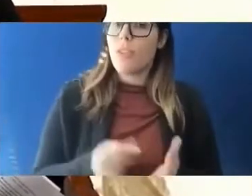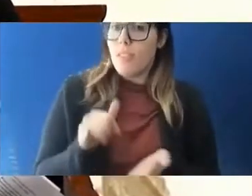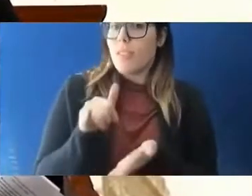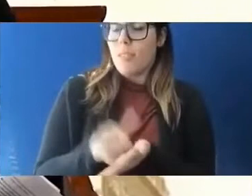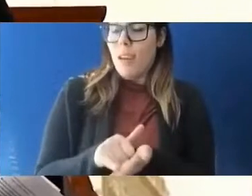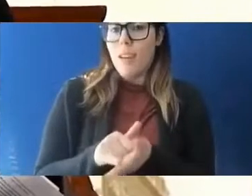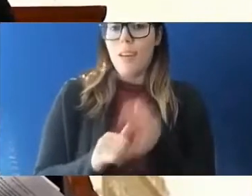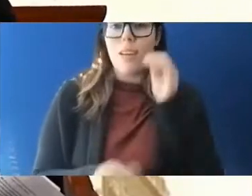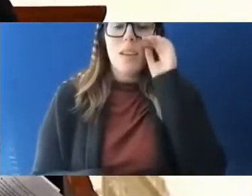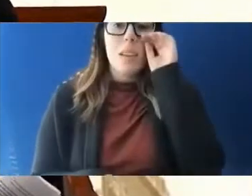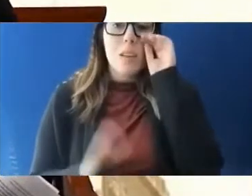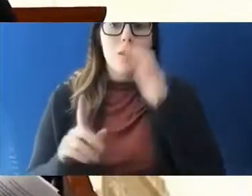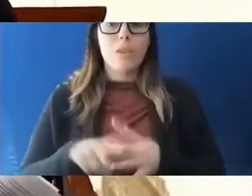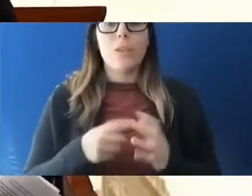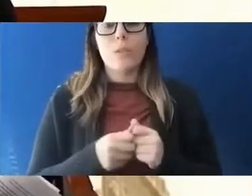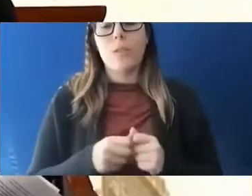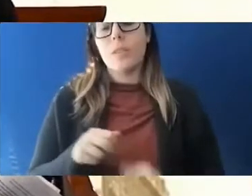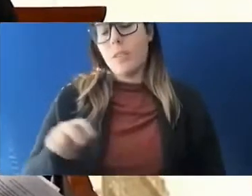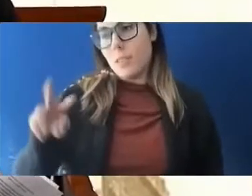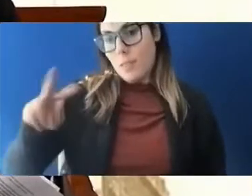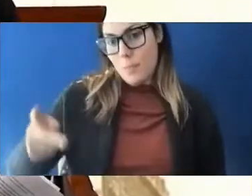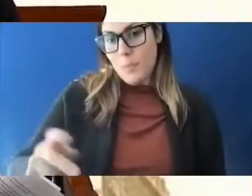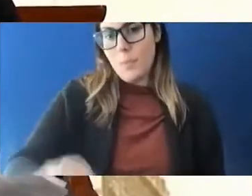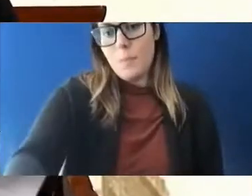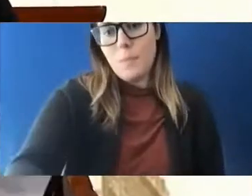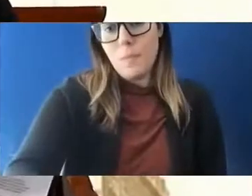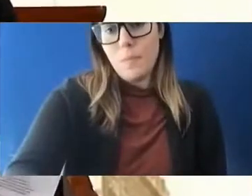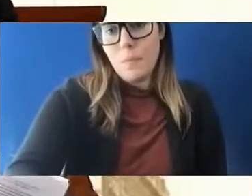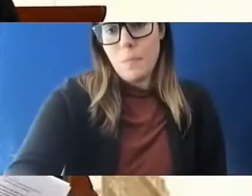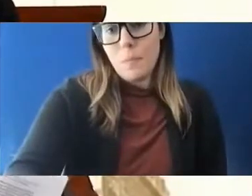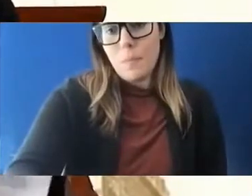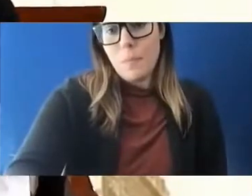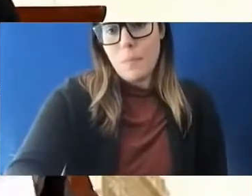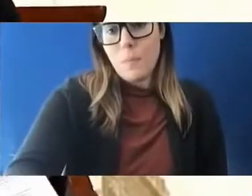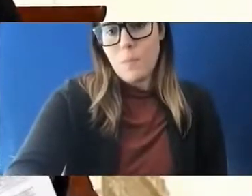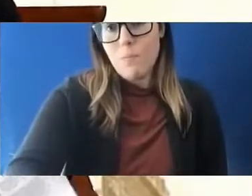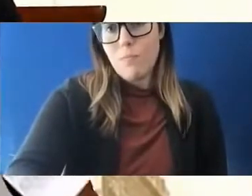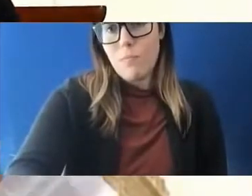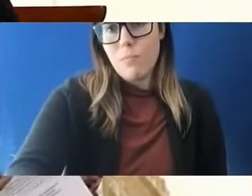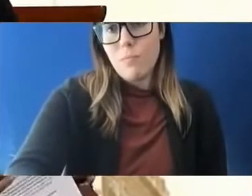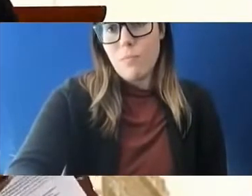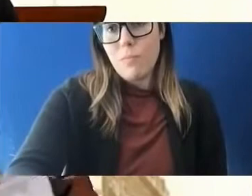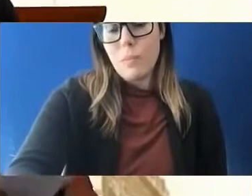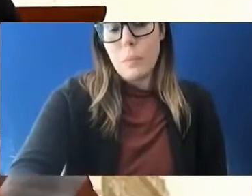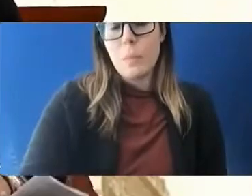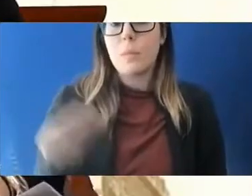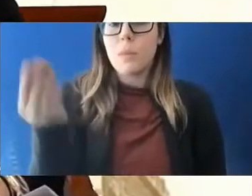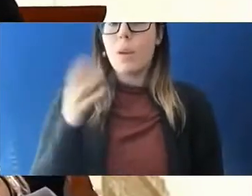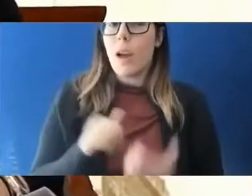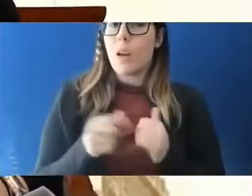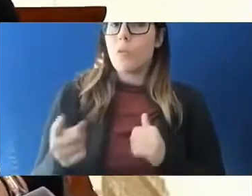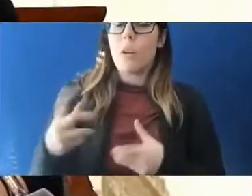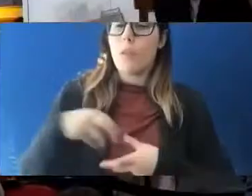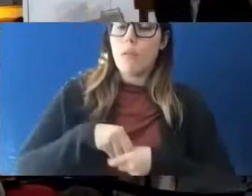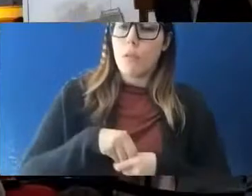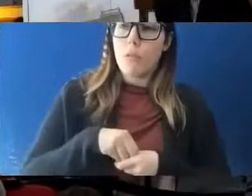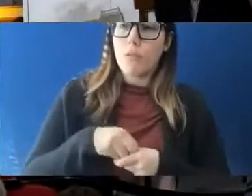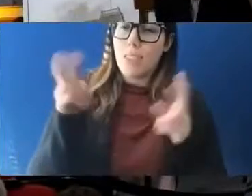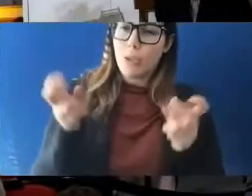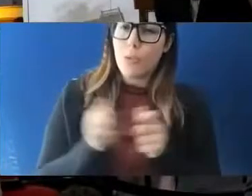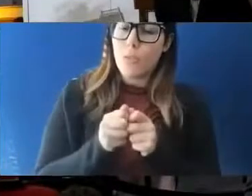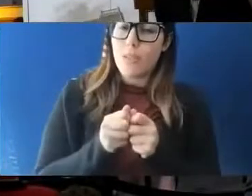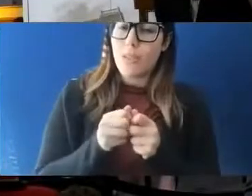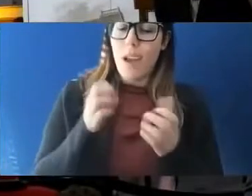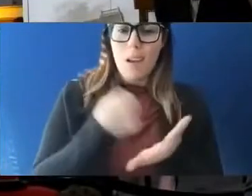actually. And we'll start with you, Madam Vice President. If you could share with us how you got into issues of